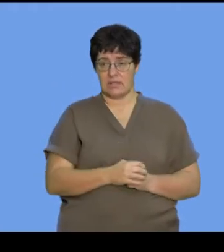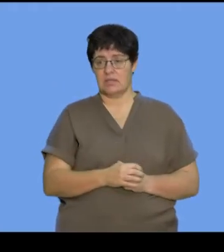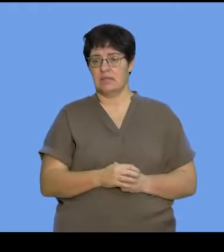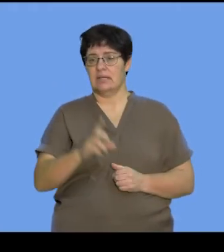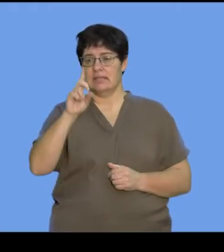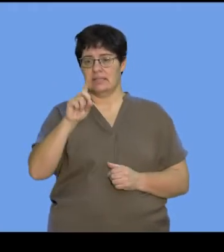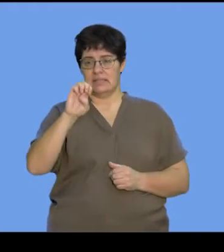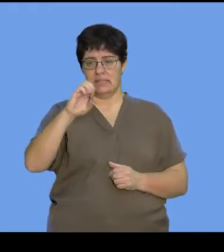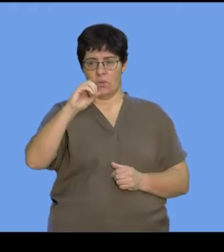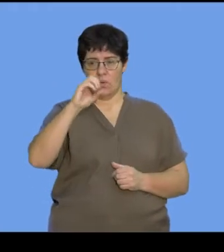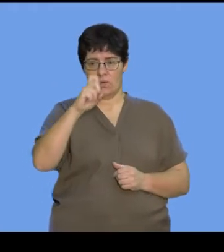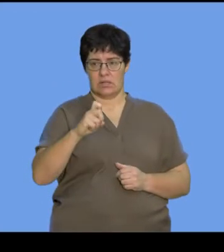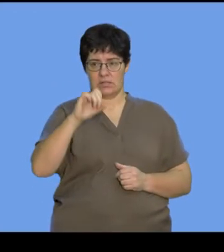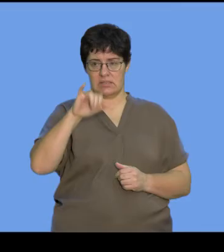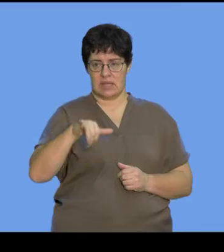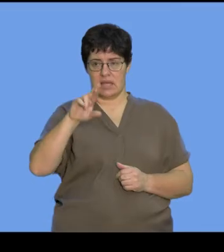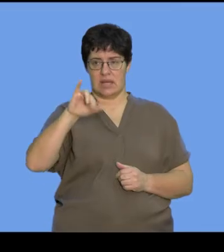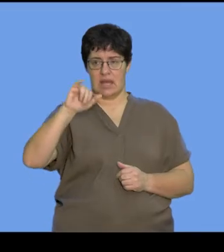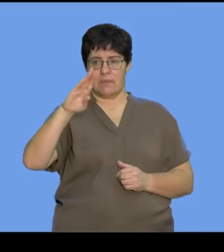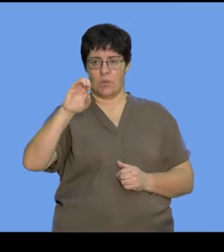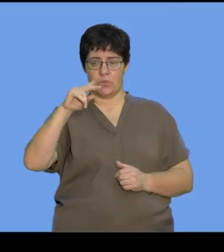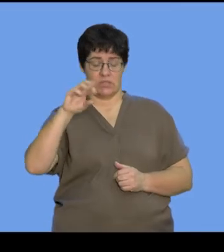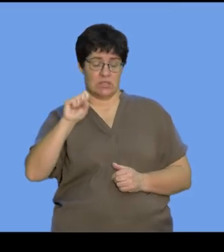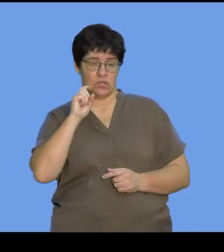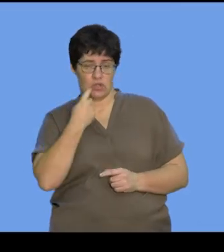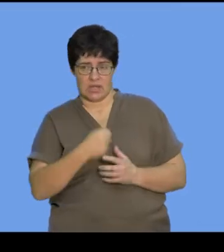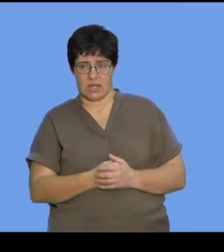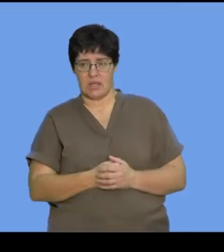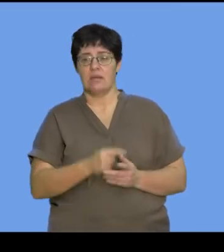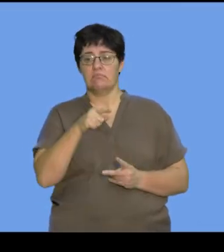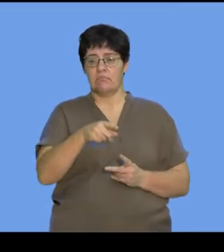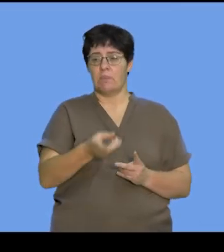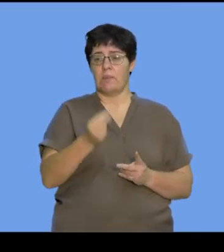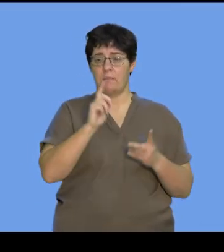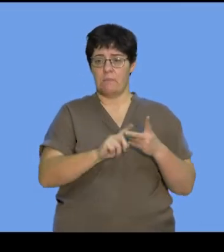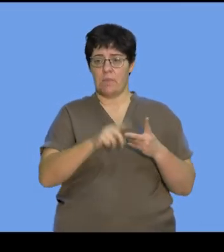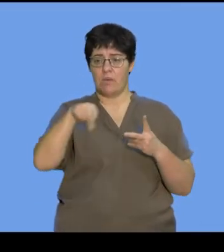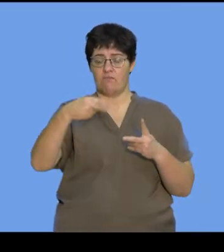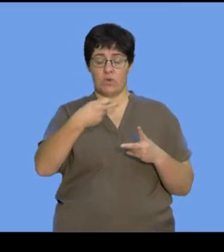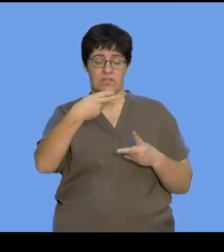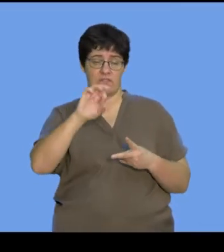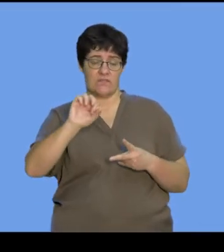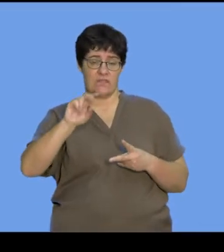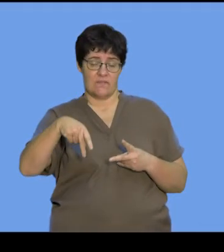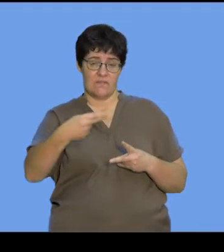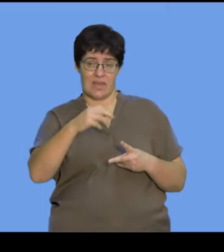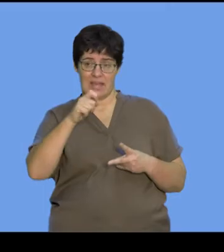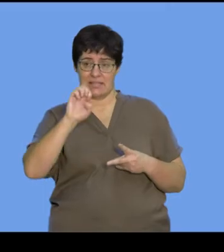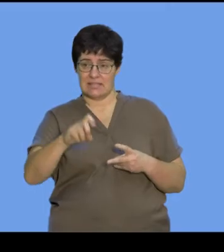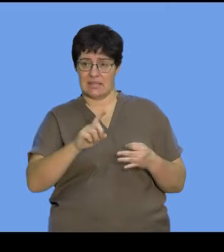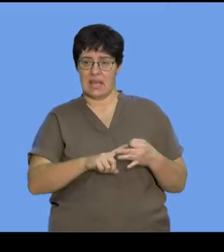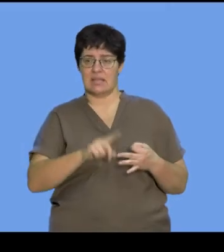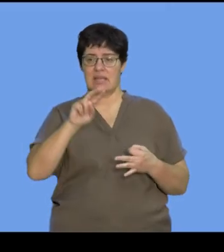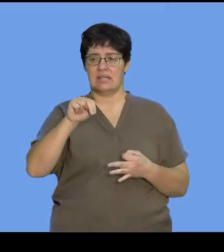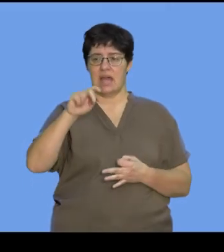sugar molecule, it contains 1 phosphate group, and it contains 1 nitrogen containing base. And so these